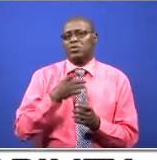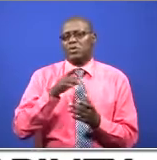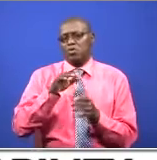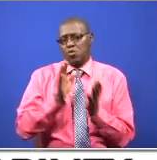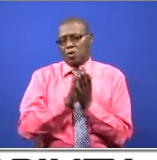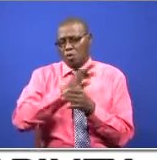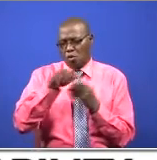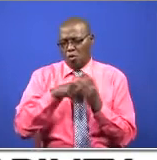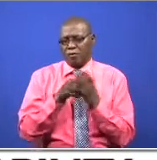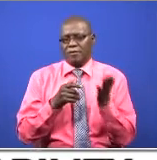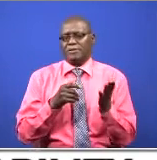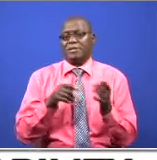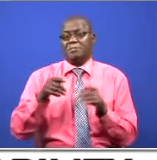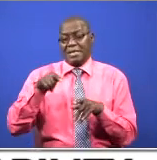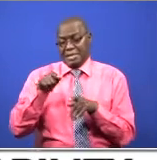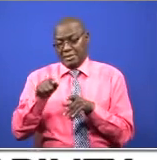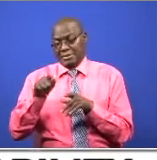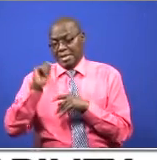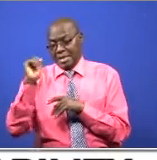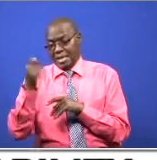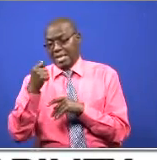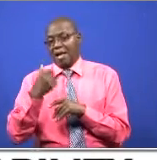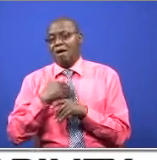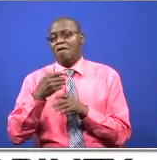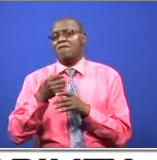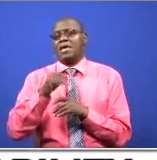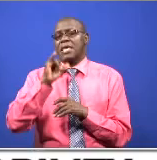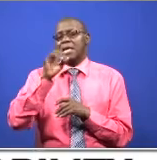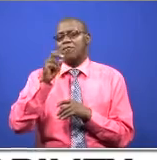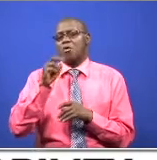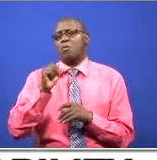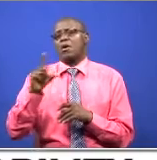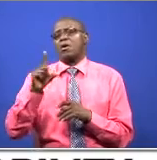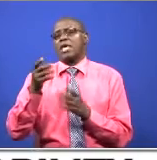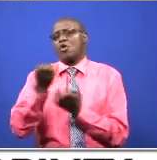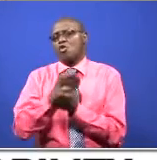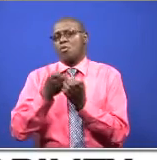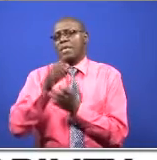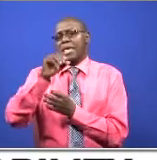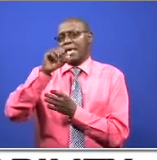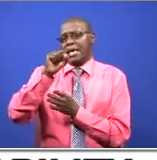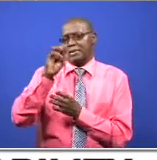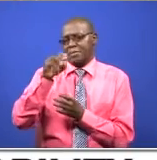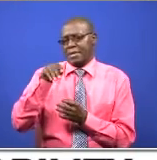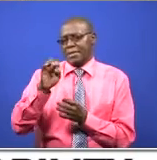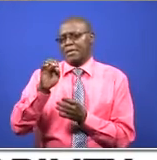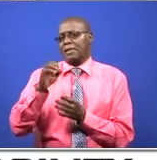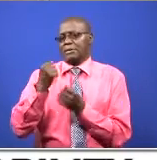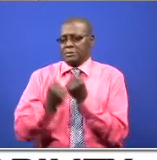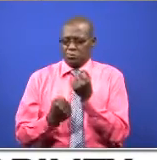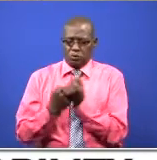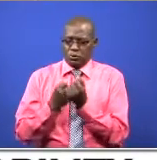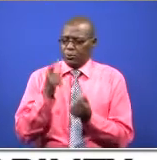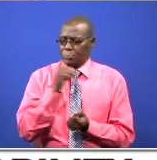held by SMEs and the informal economy, basically. Mm-hmm. Yes. I might be among the very few Kenyans